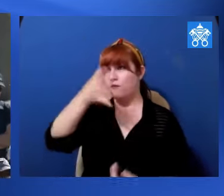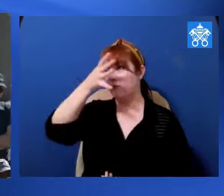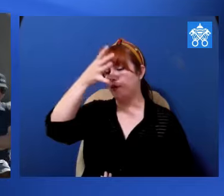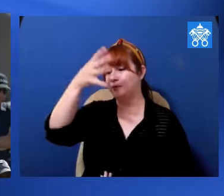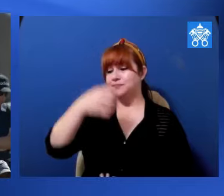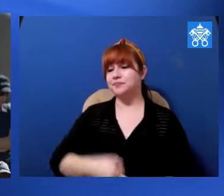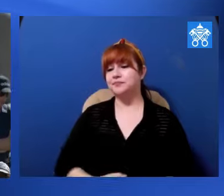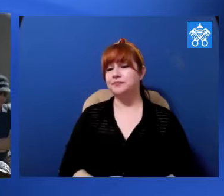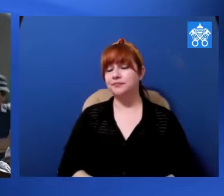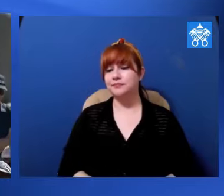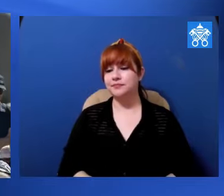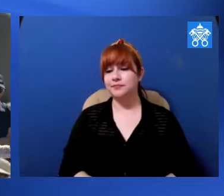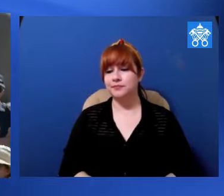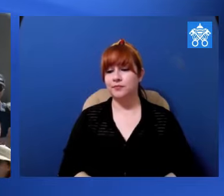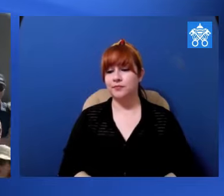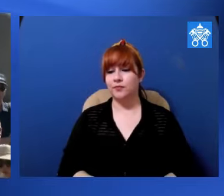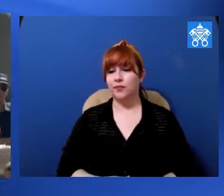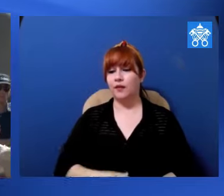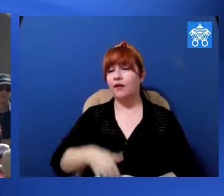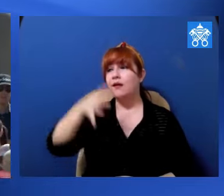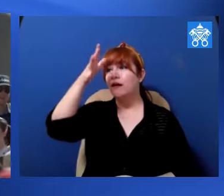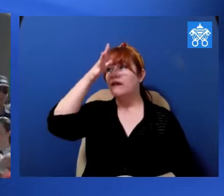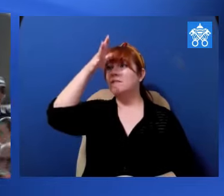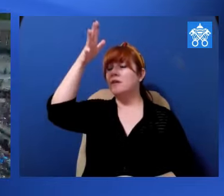And now we'll have the Our Father and the blessing.